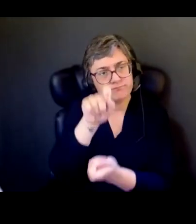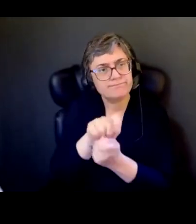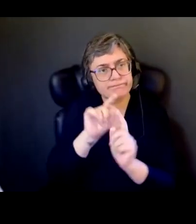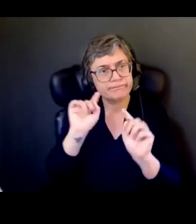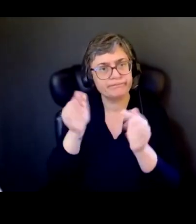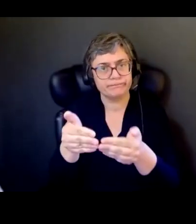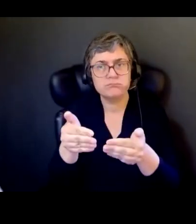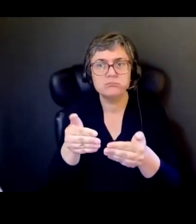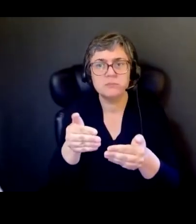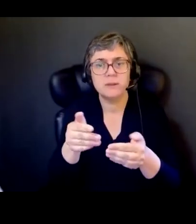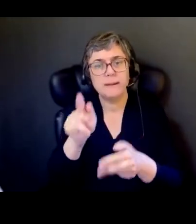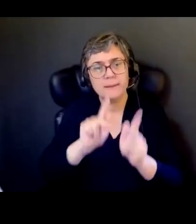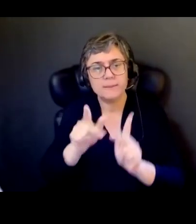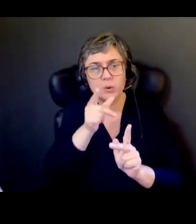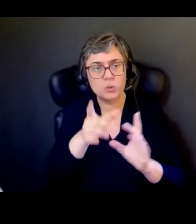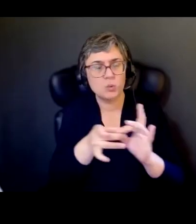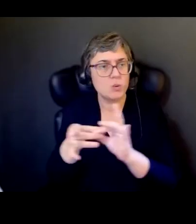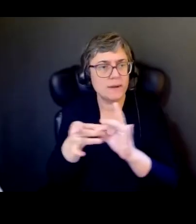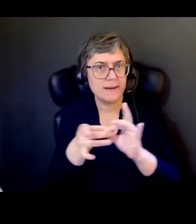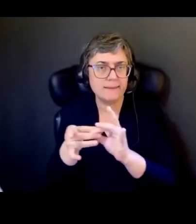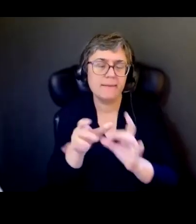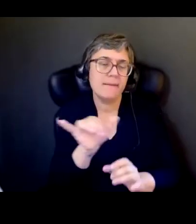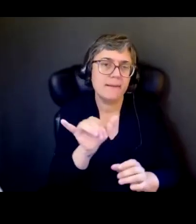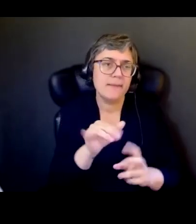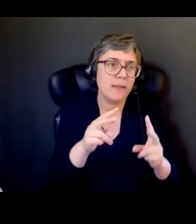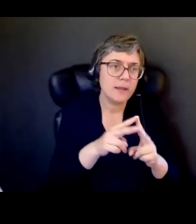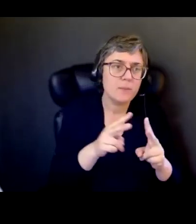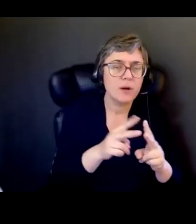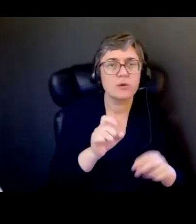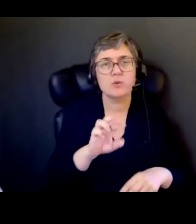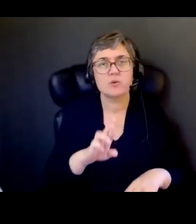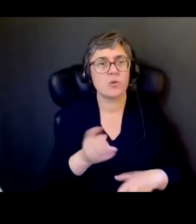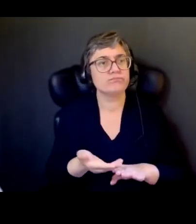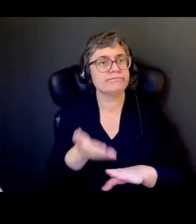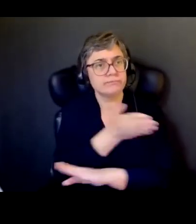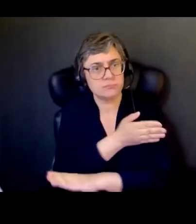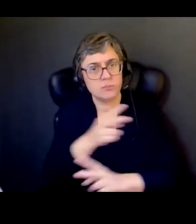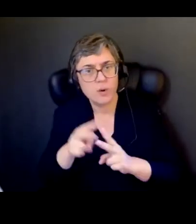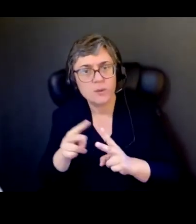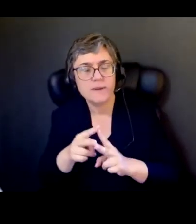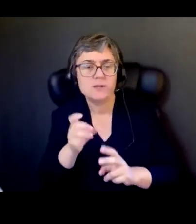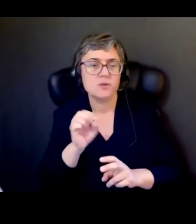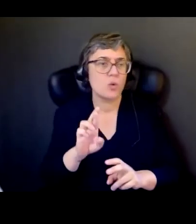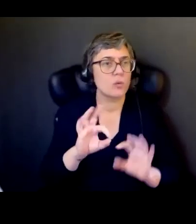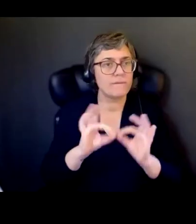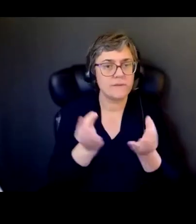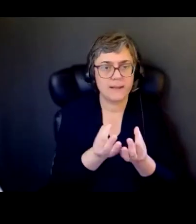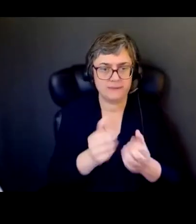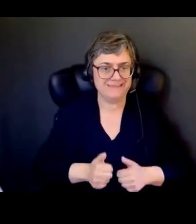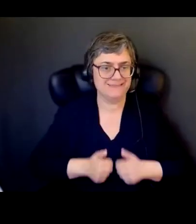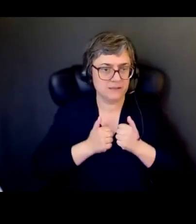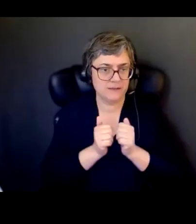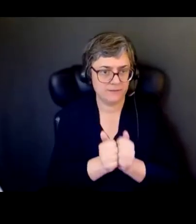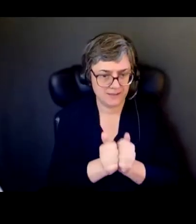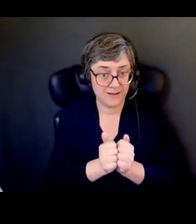meaning current partners or former partners and relatives who live together. This bill passed